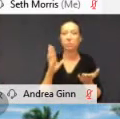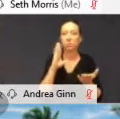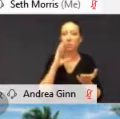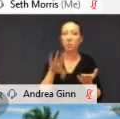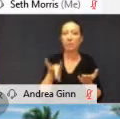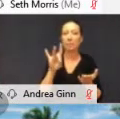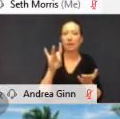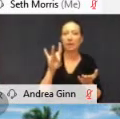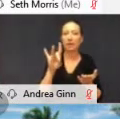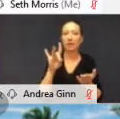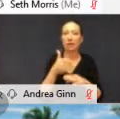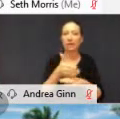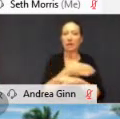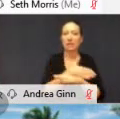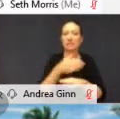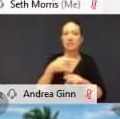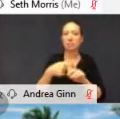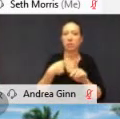bit